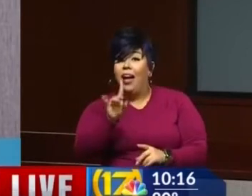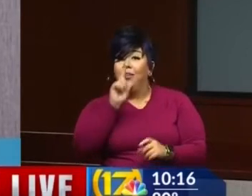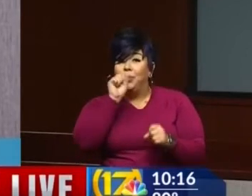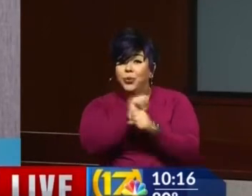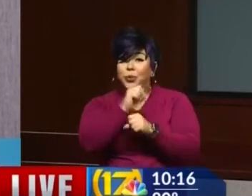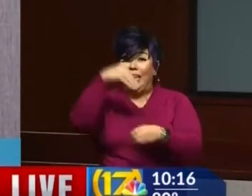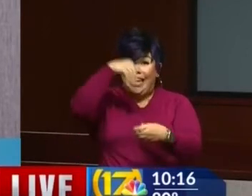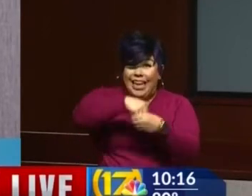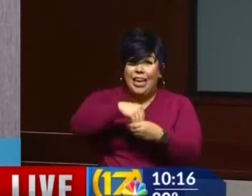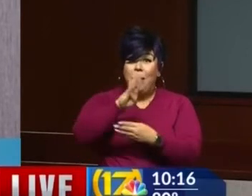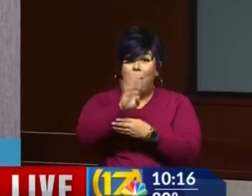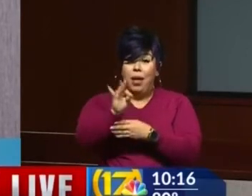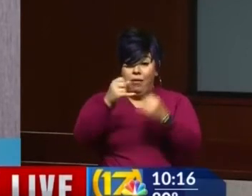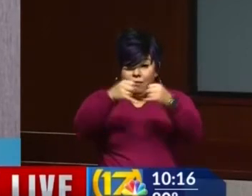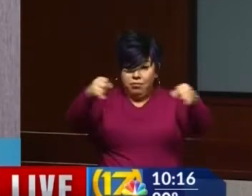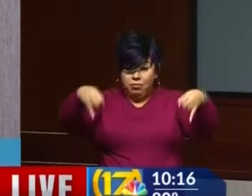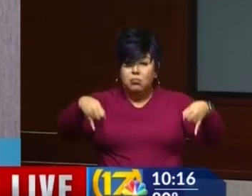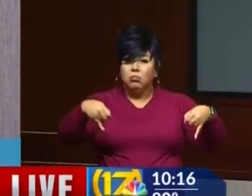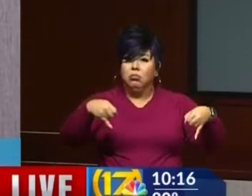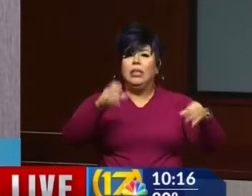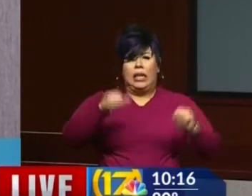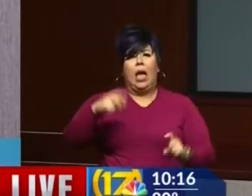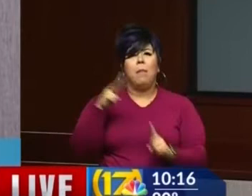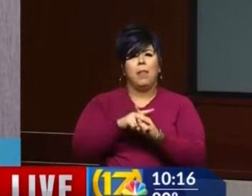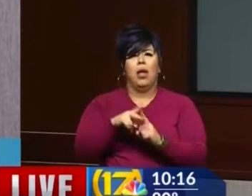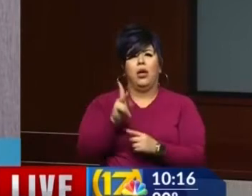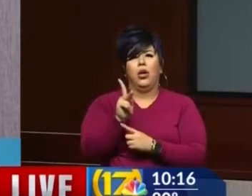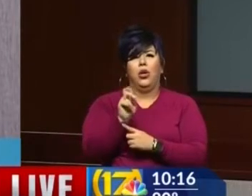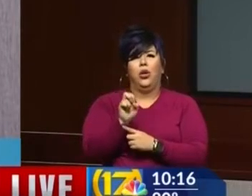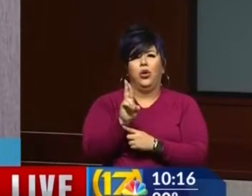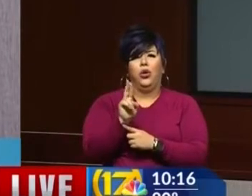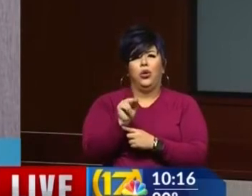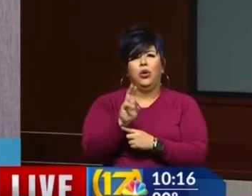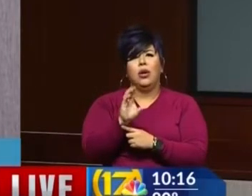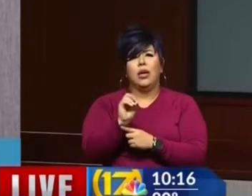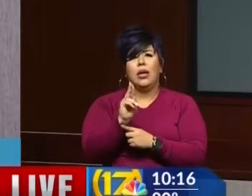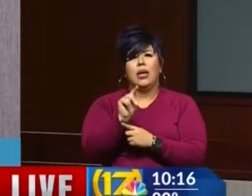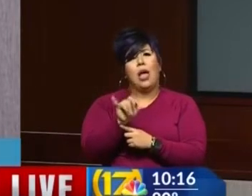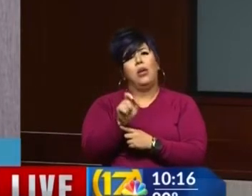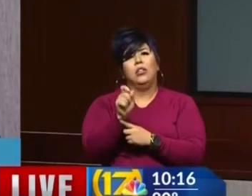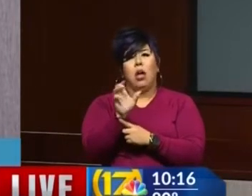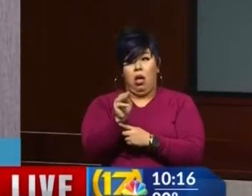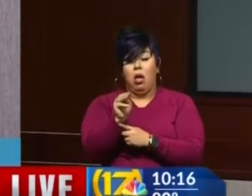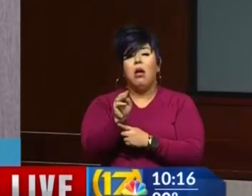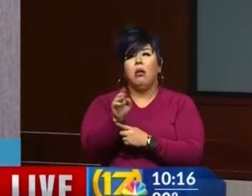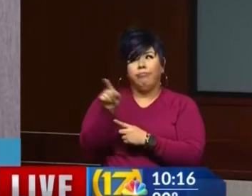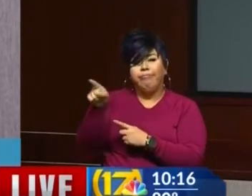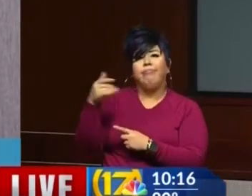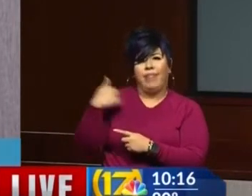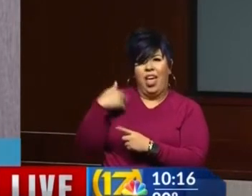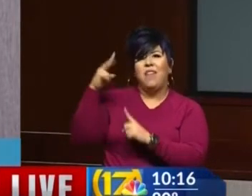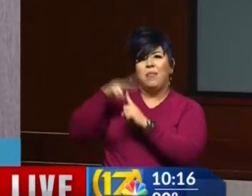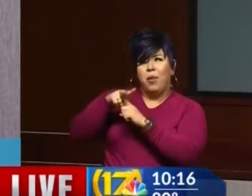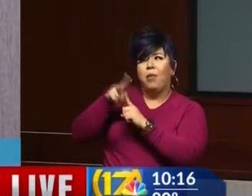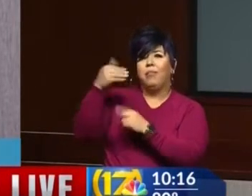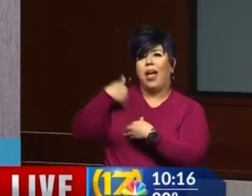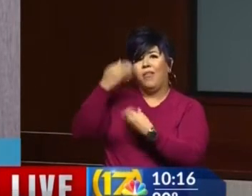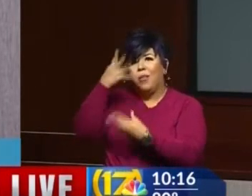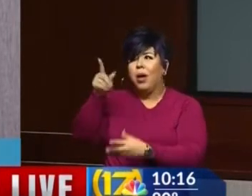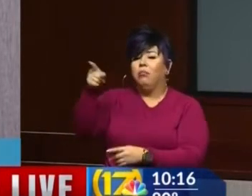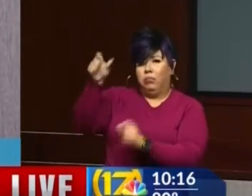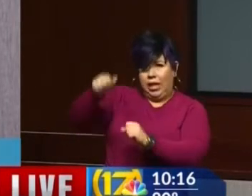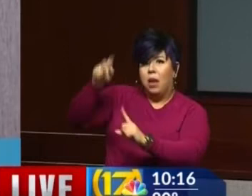to kerncounty.com to apply, see details on this program, and apply for some assistance. Same